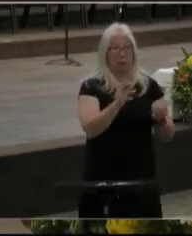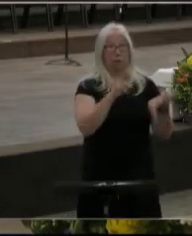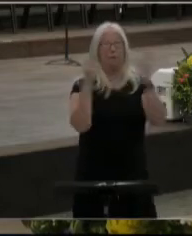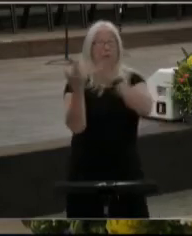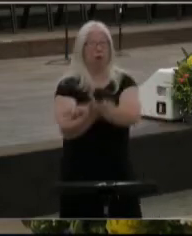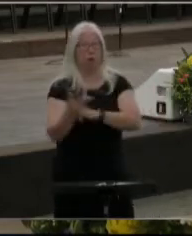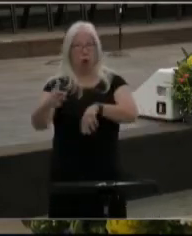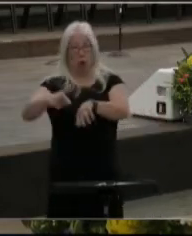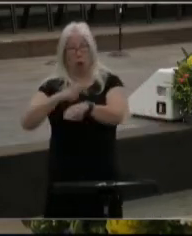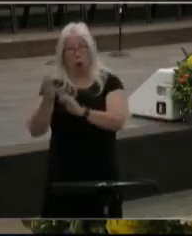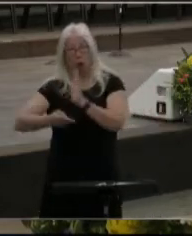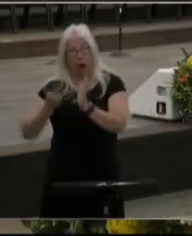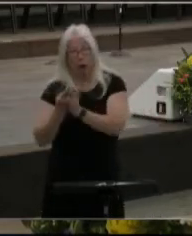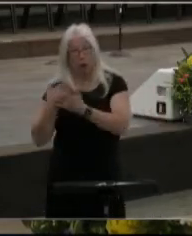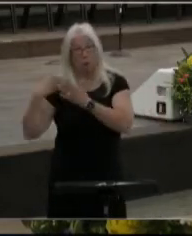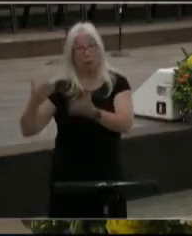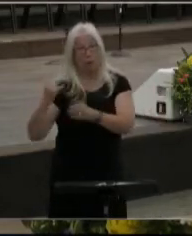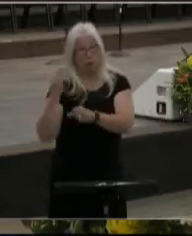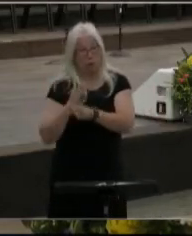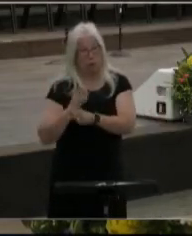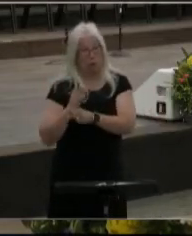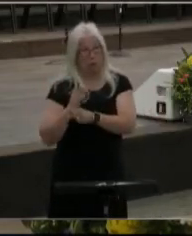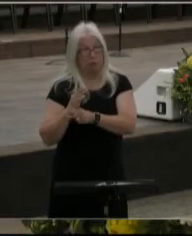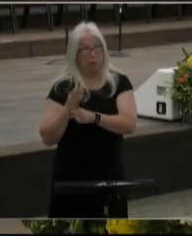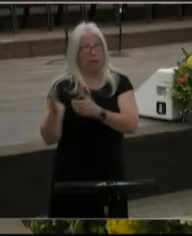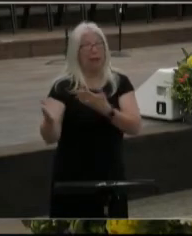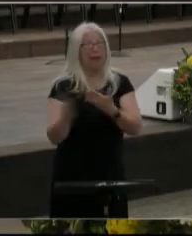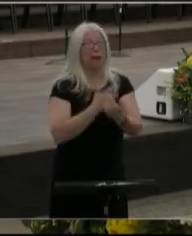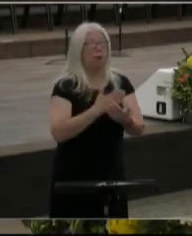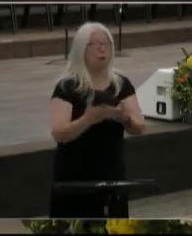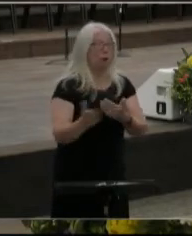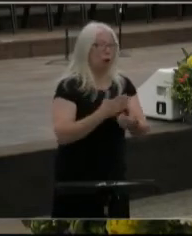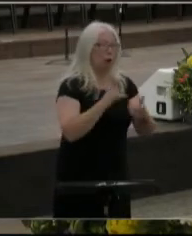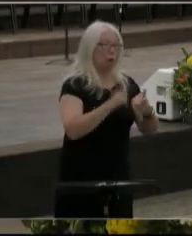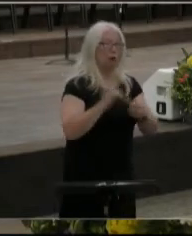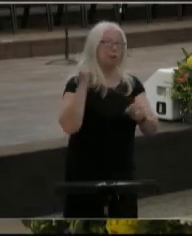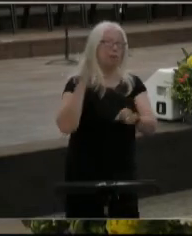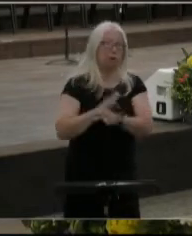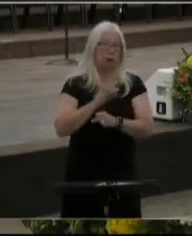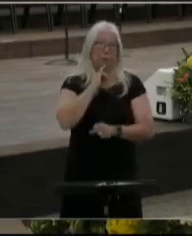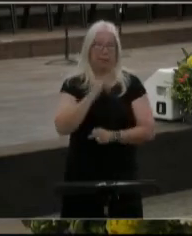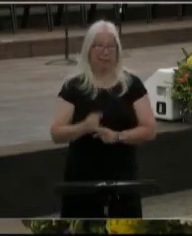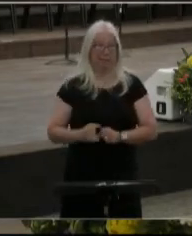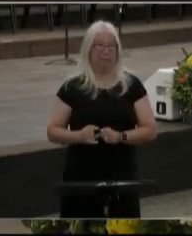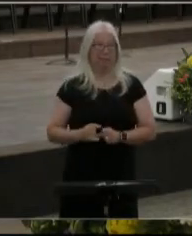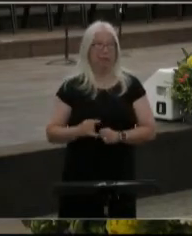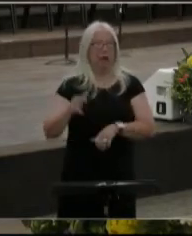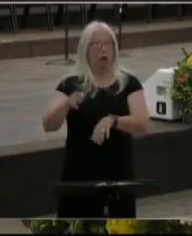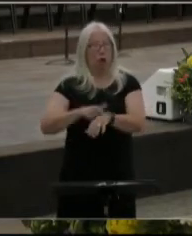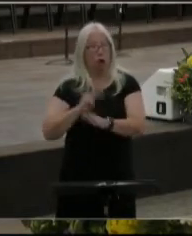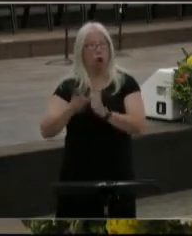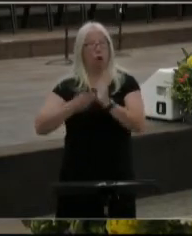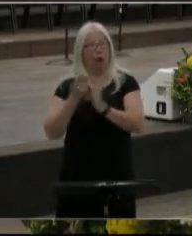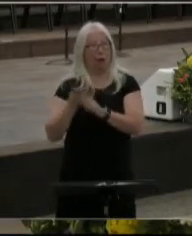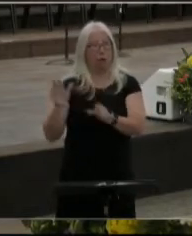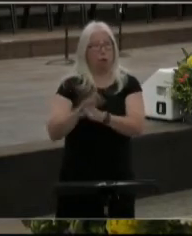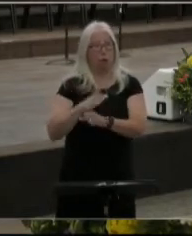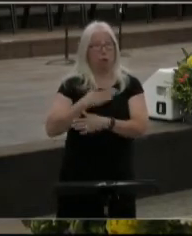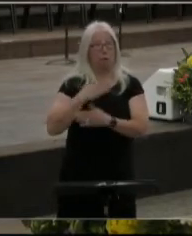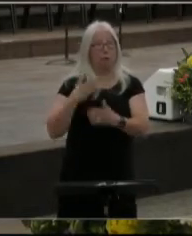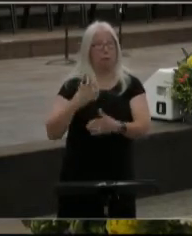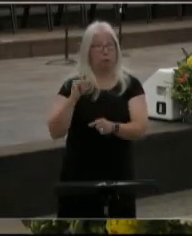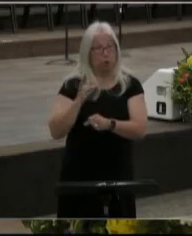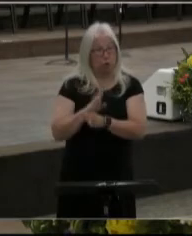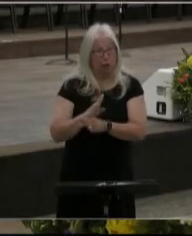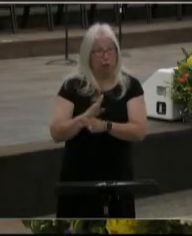of that. Long hours and total commitment to the job, irregardless of what that job is. Long hours and total commitment to the